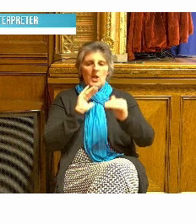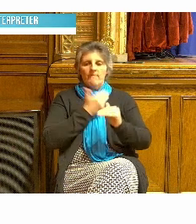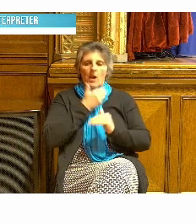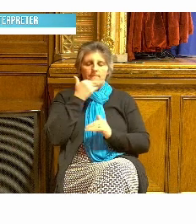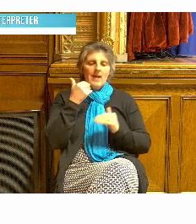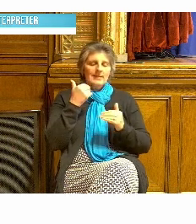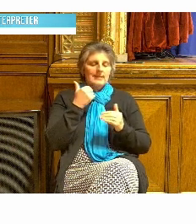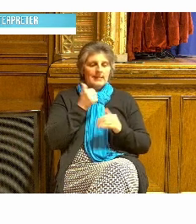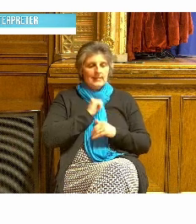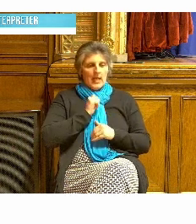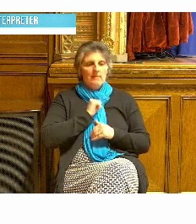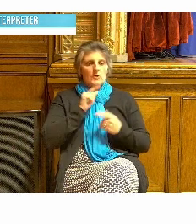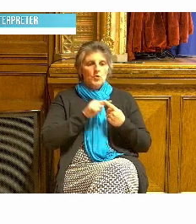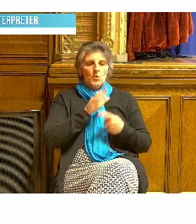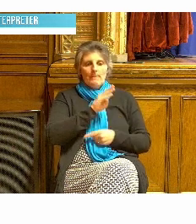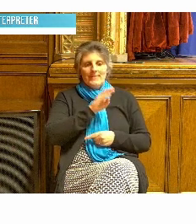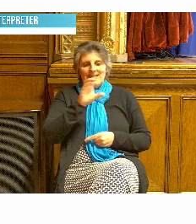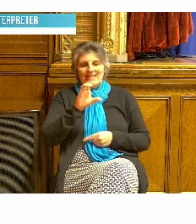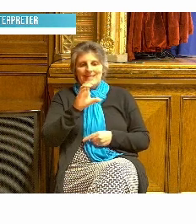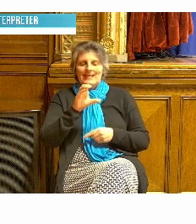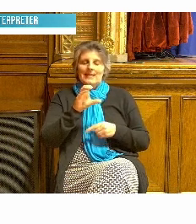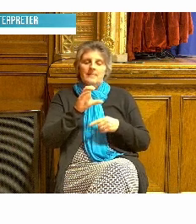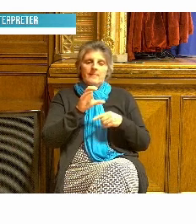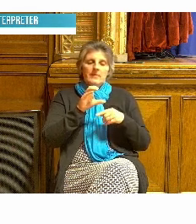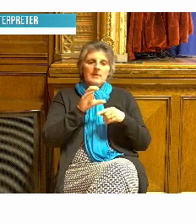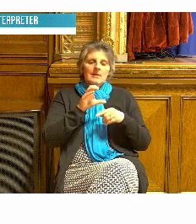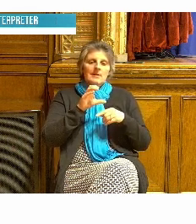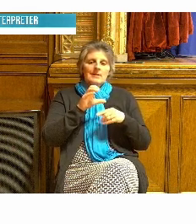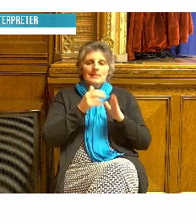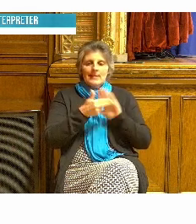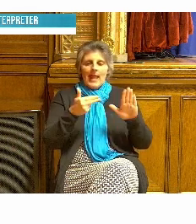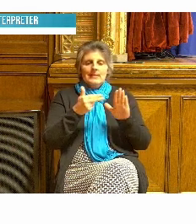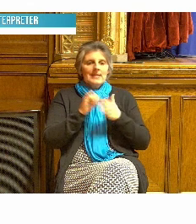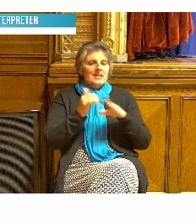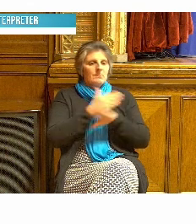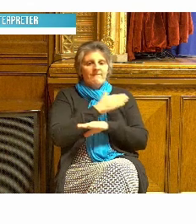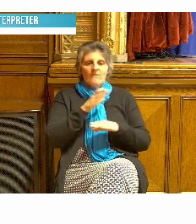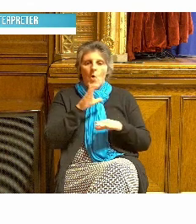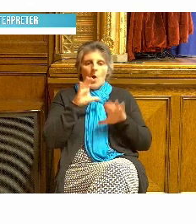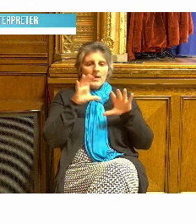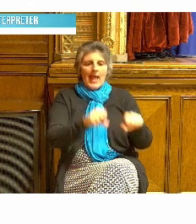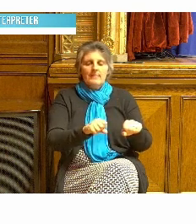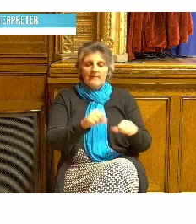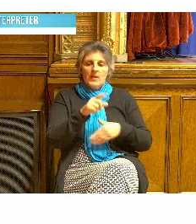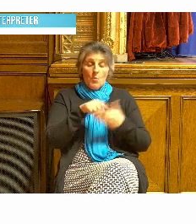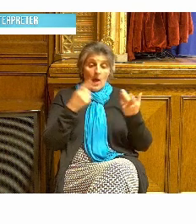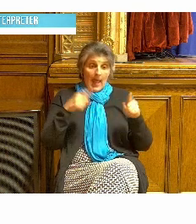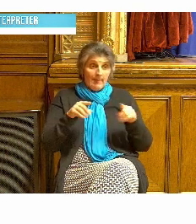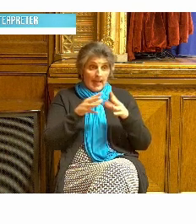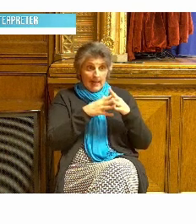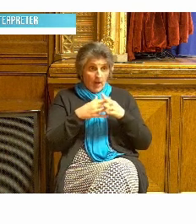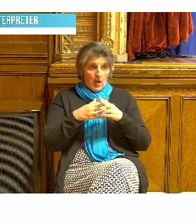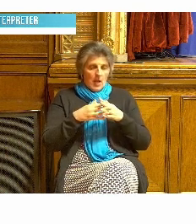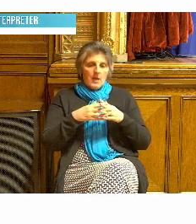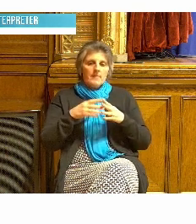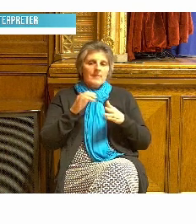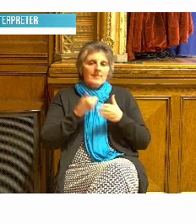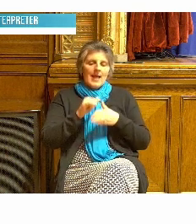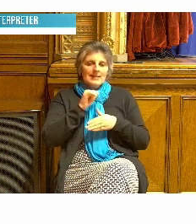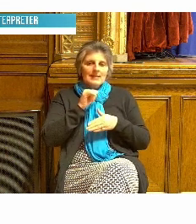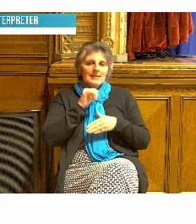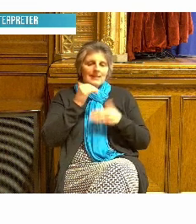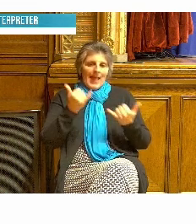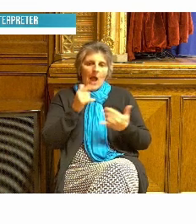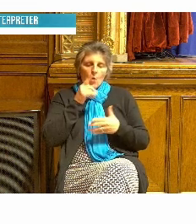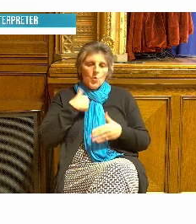a BC status, and that's before captivity, because we base everything on what happened in America. What was made in America is not who they stole. All right,